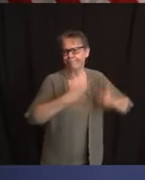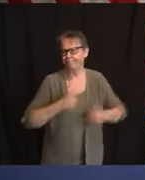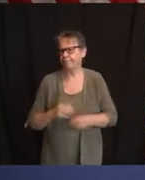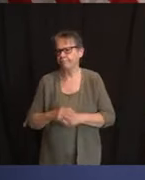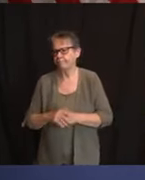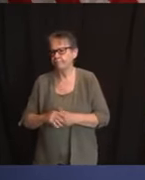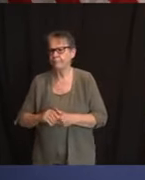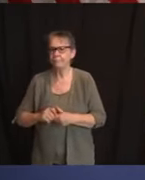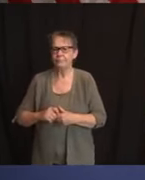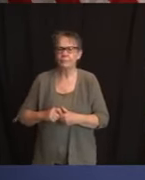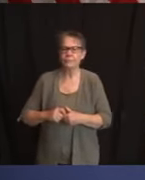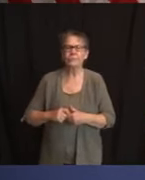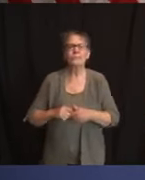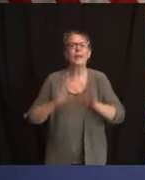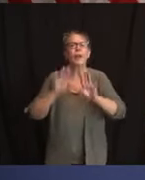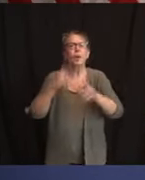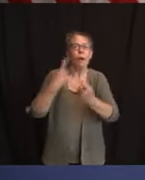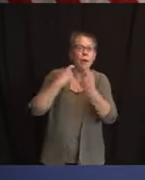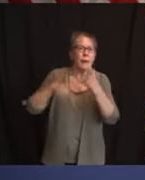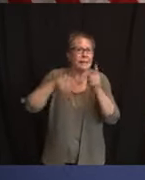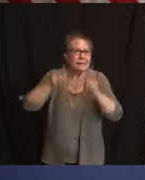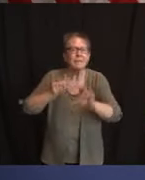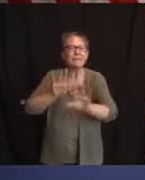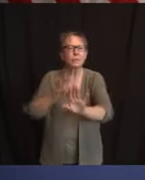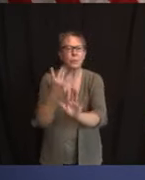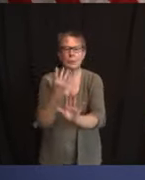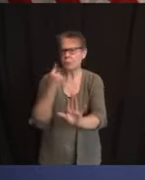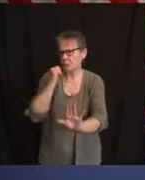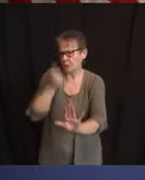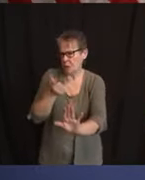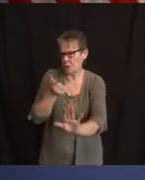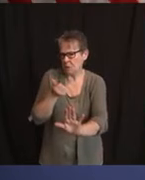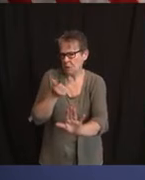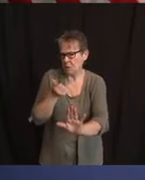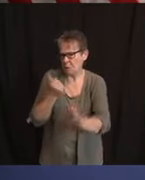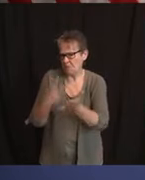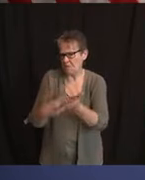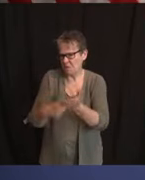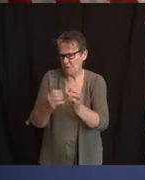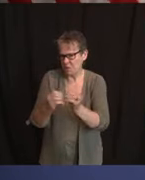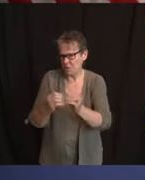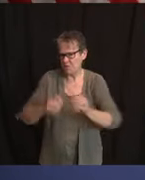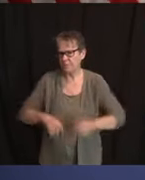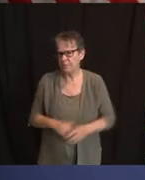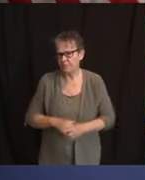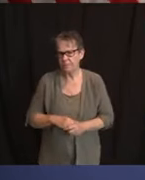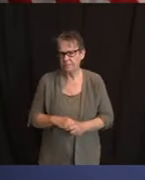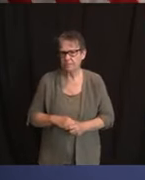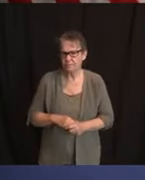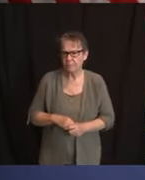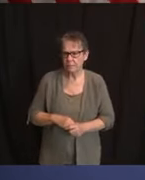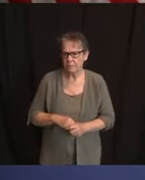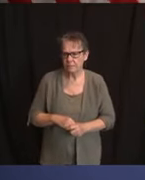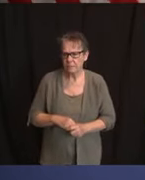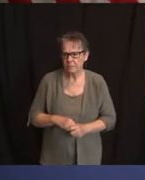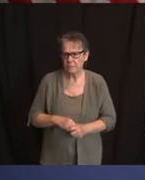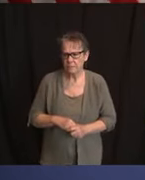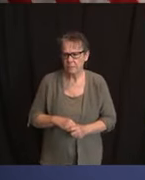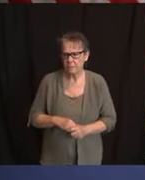you could bear with us on that, we'll give you the full soup to nuts tomorrow. Matt, can you answer the question? Is any folks who've been